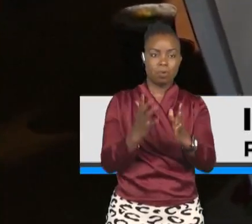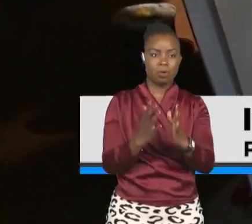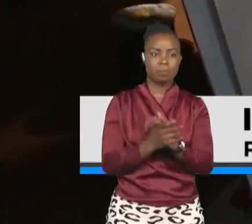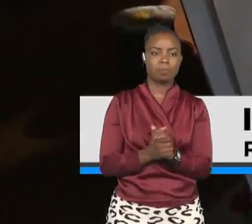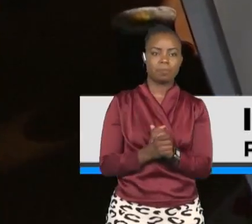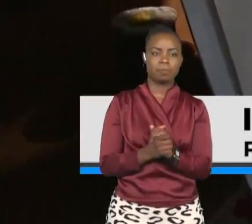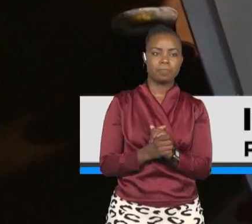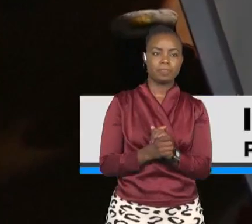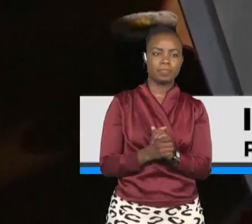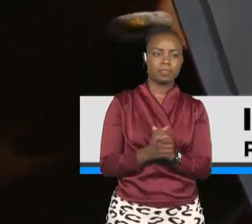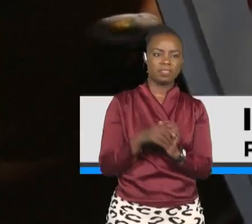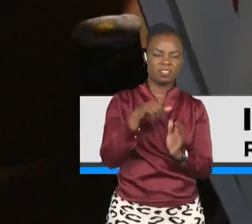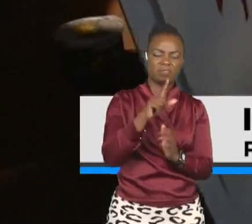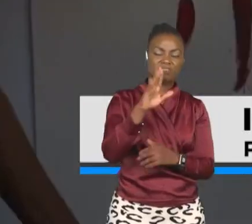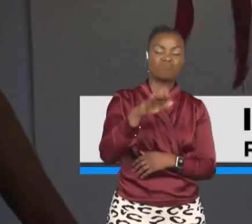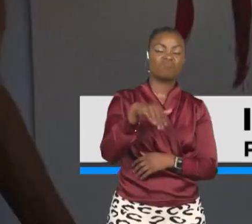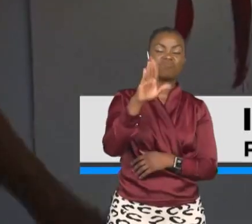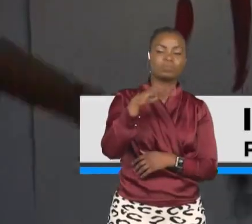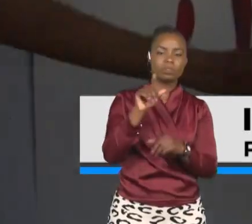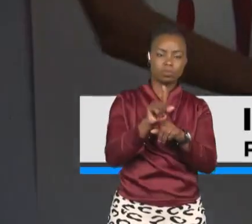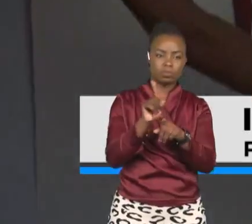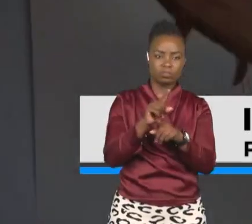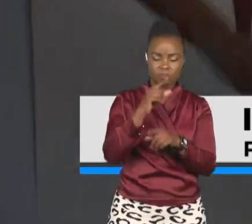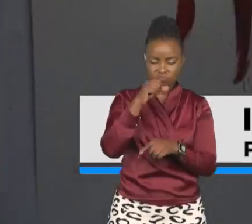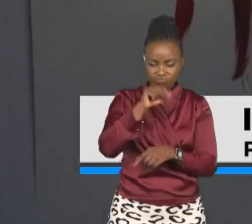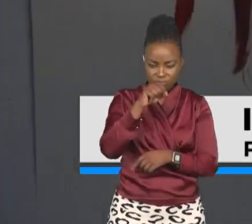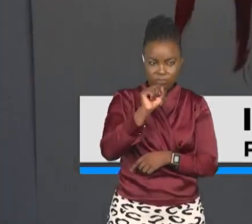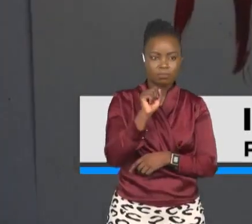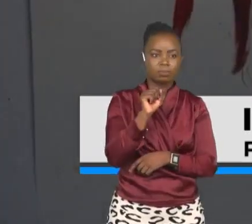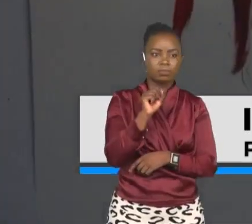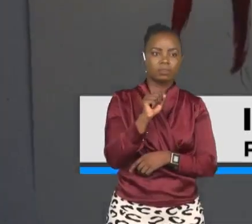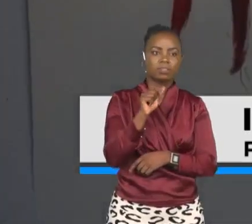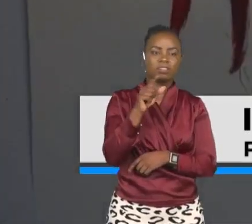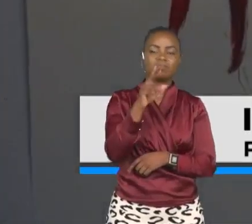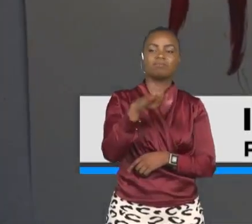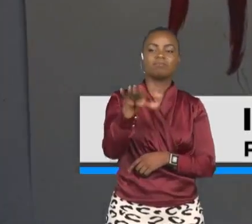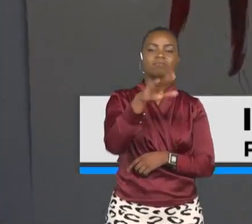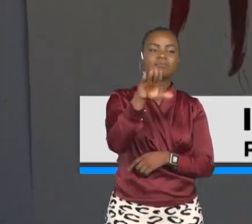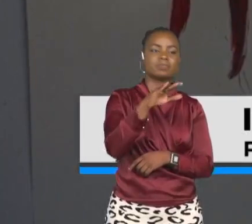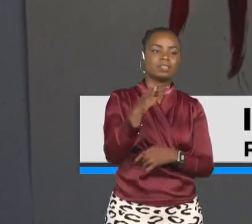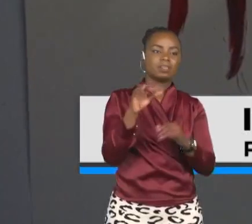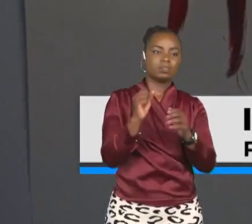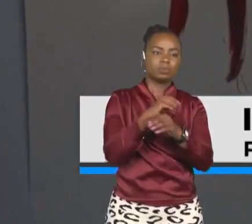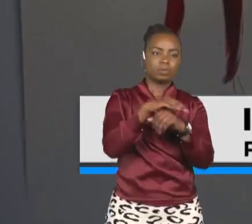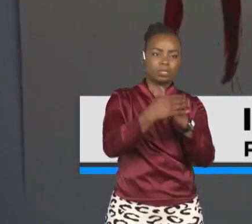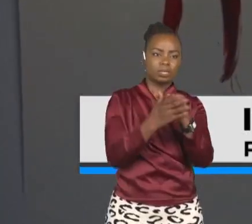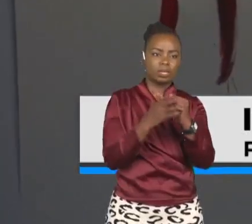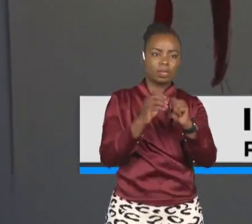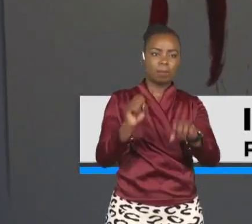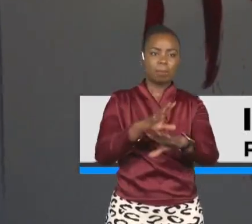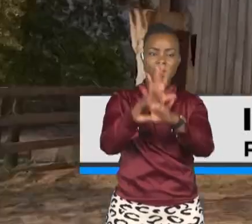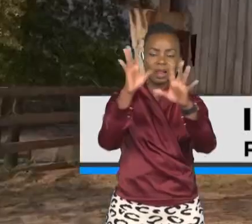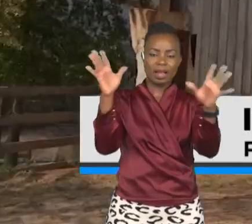Brandishing a paintbrush in her snout, Picasso enthusiastically tosses her head to create bright, bold strokes across a